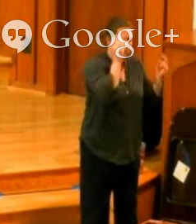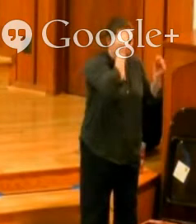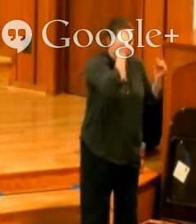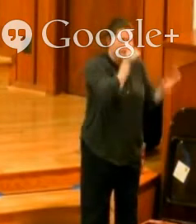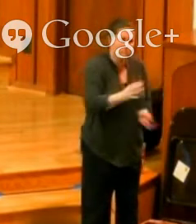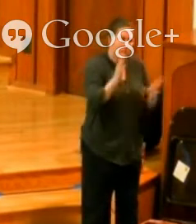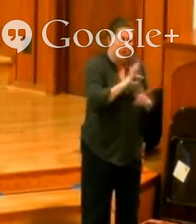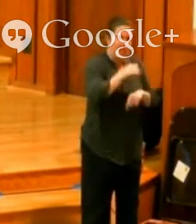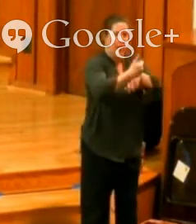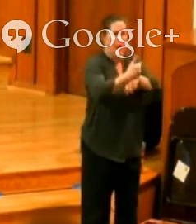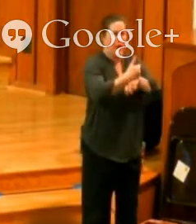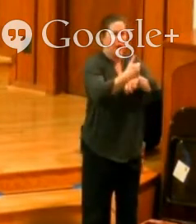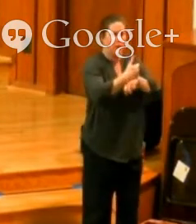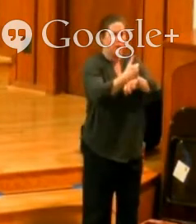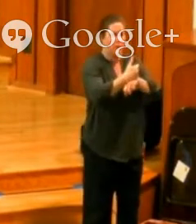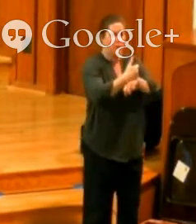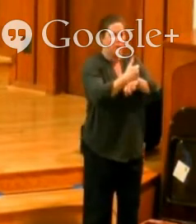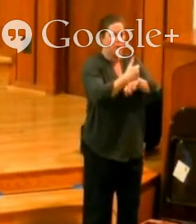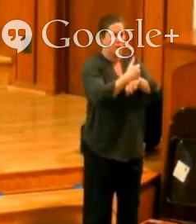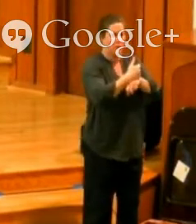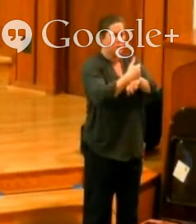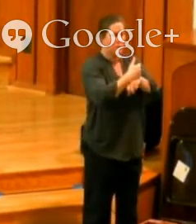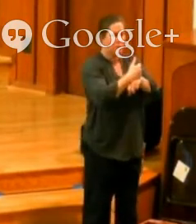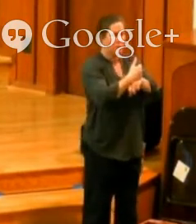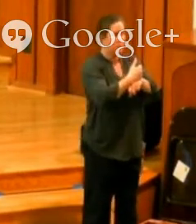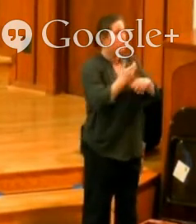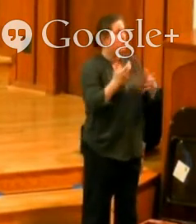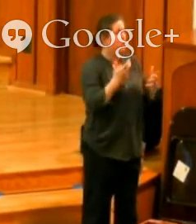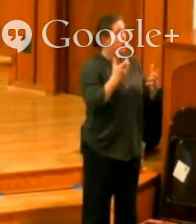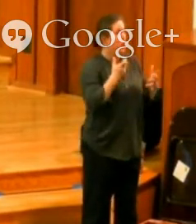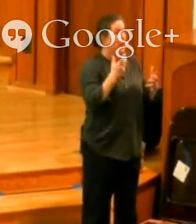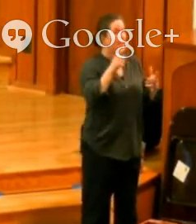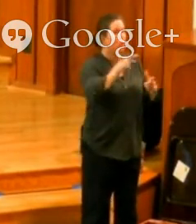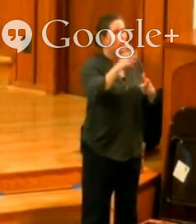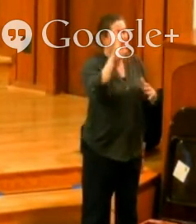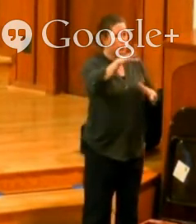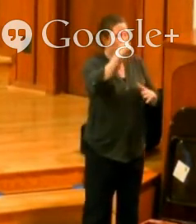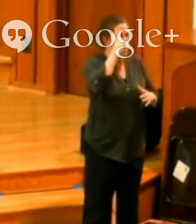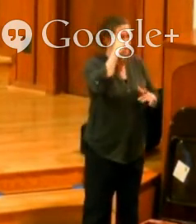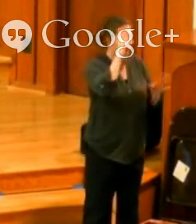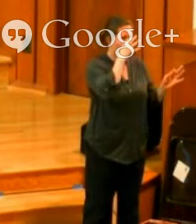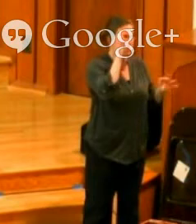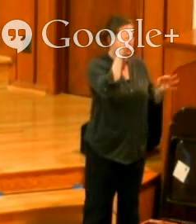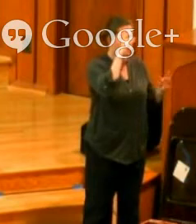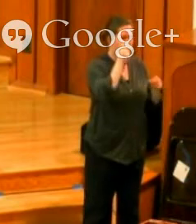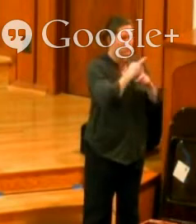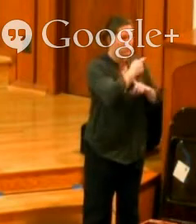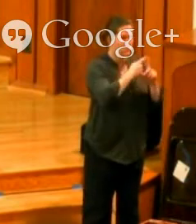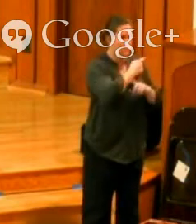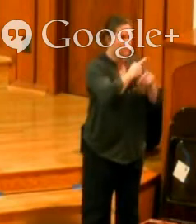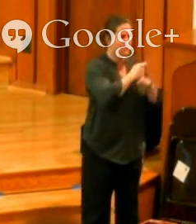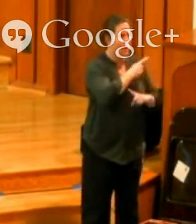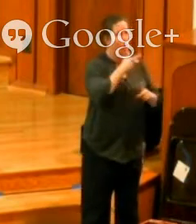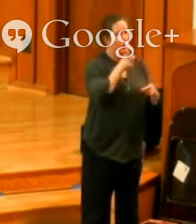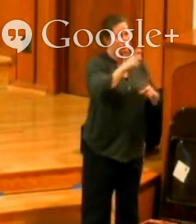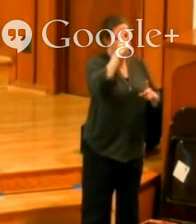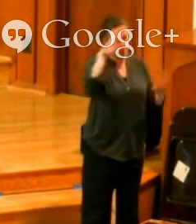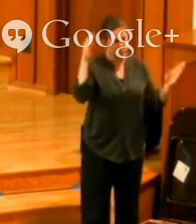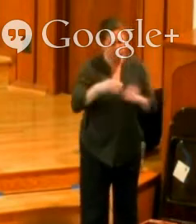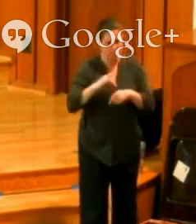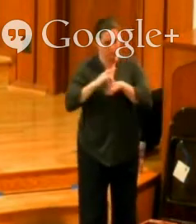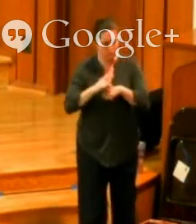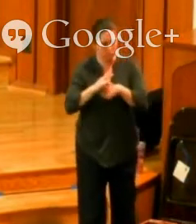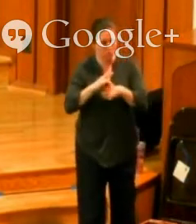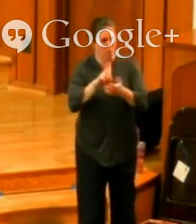attack is distracting you from having your mind set on God, from having your mind set on the Word, from having your mind set on